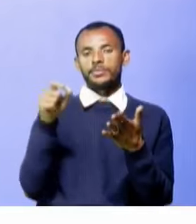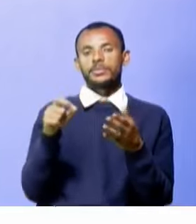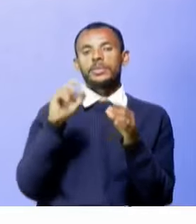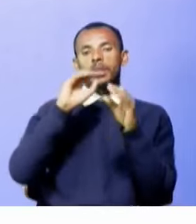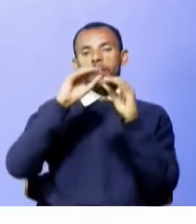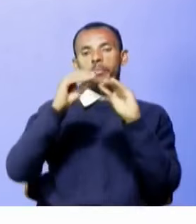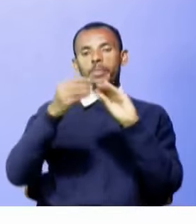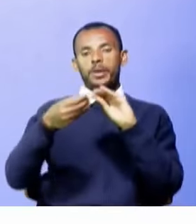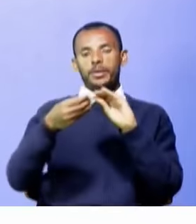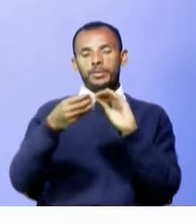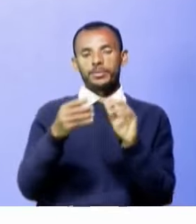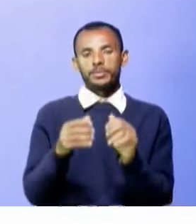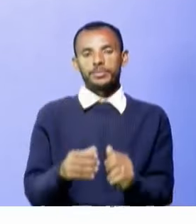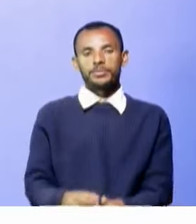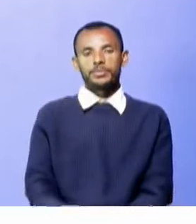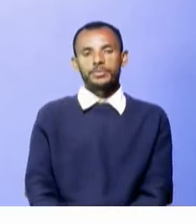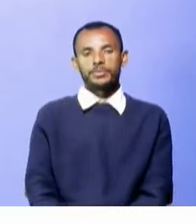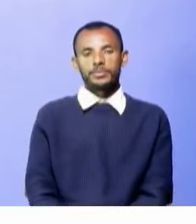numbers